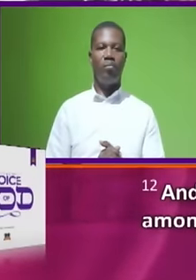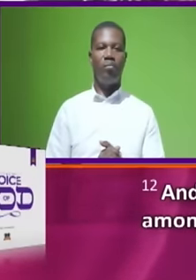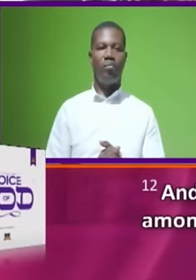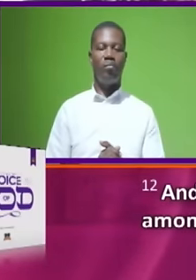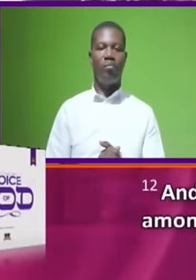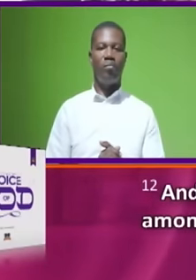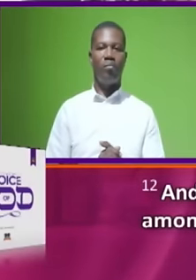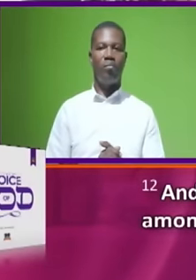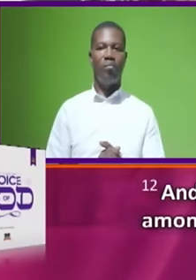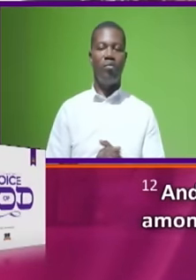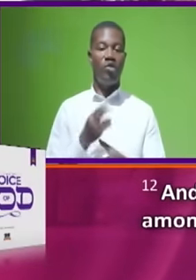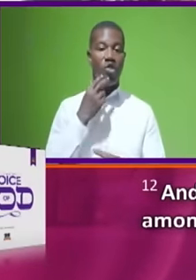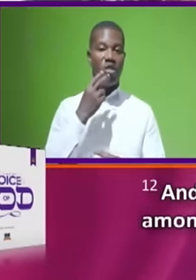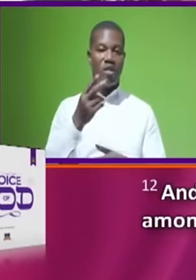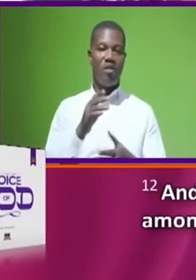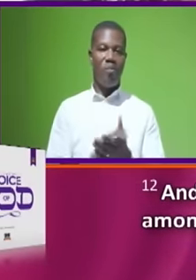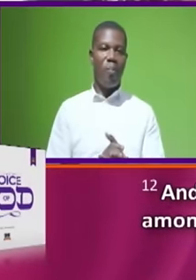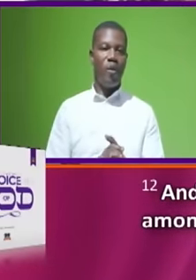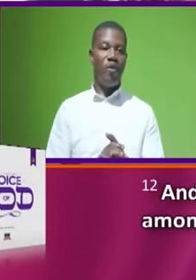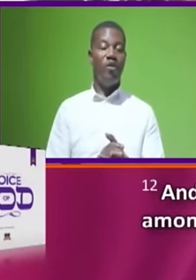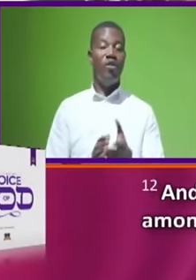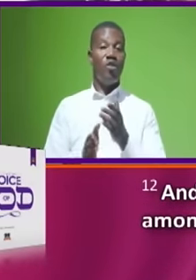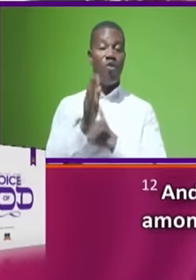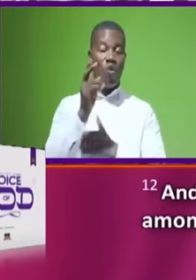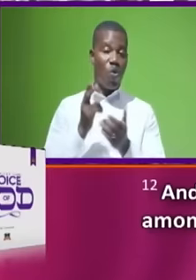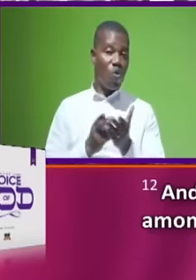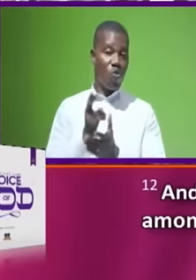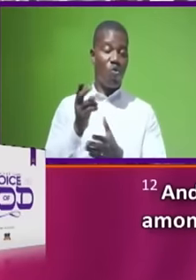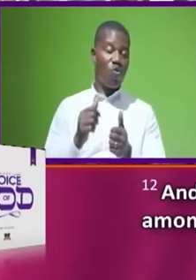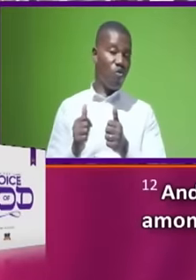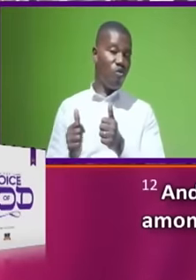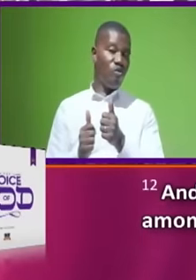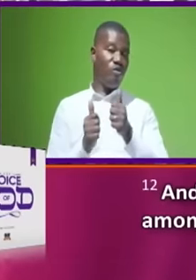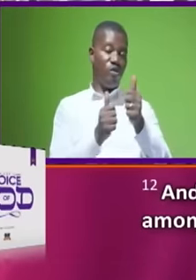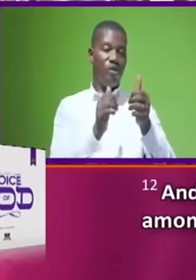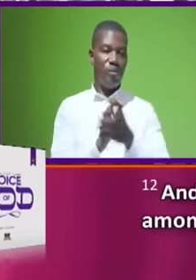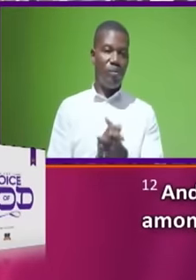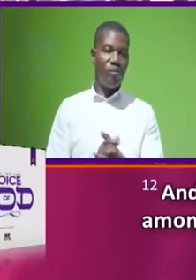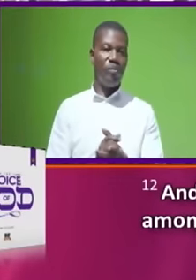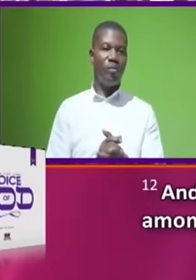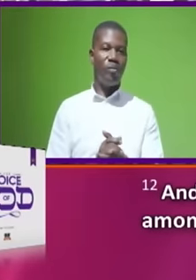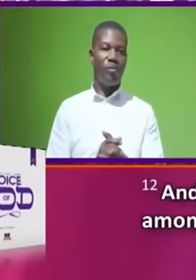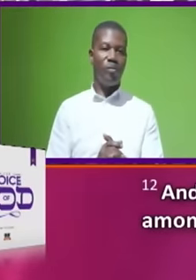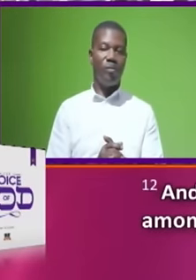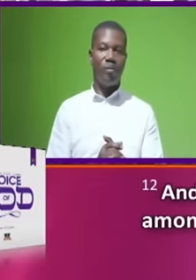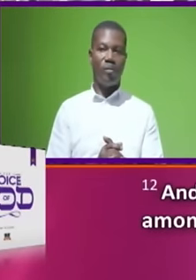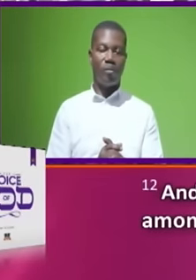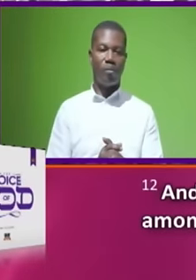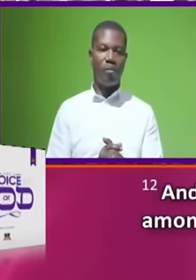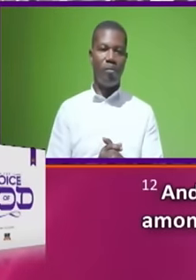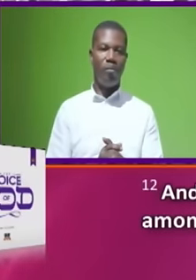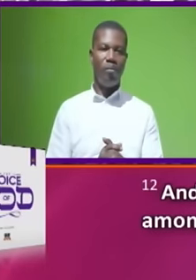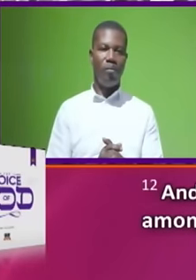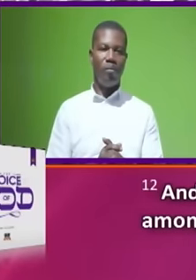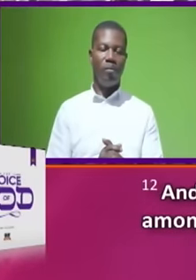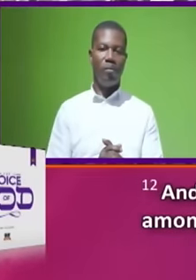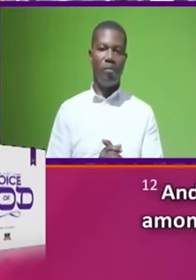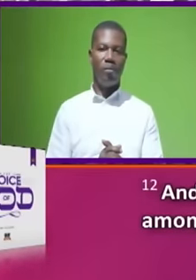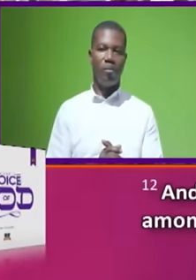center? Yamina masma for Nesso. God, by the hands of the apostles, there